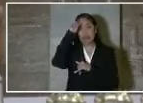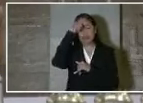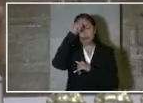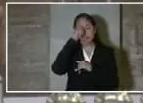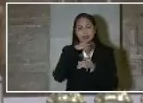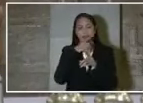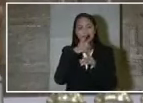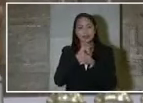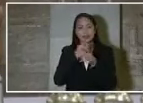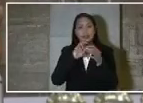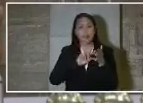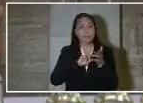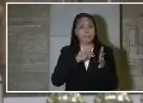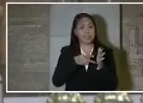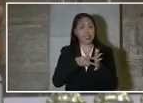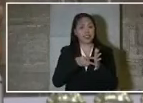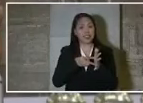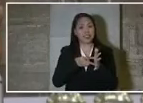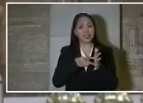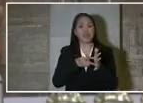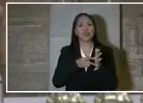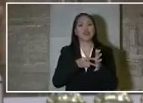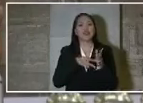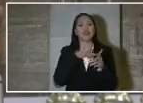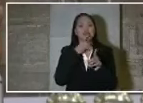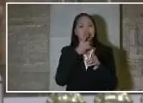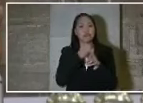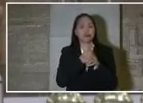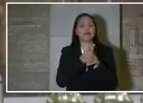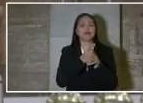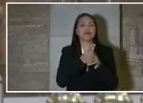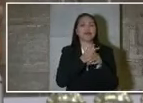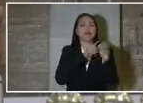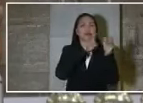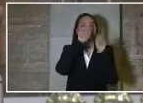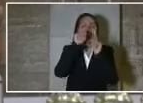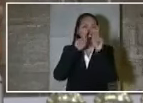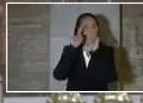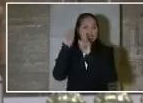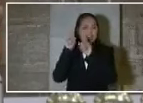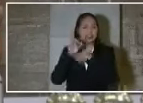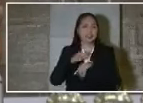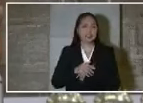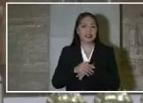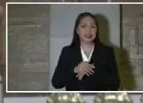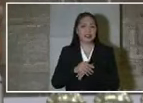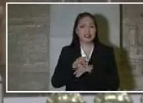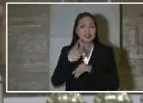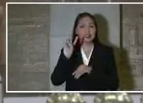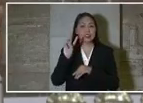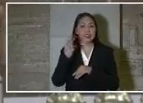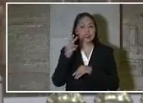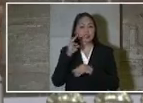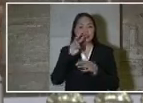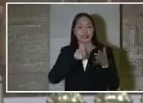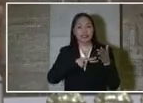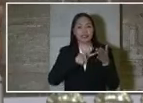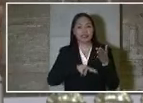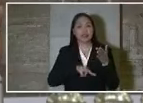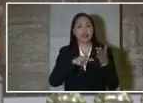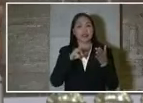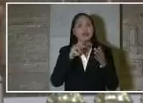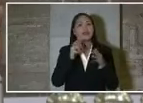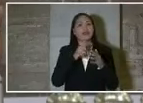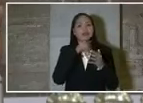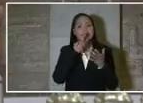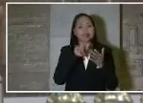true meaning of what a star is. In our second reading today from the letter of